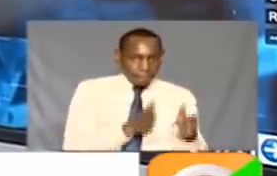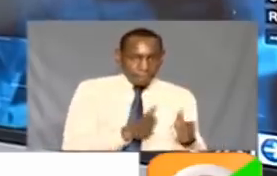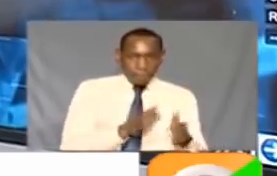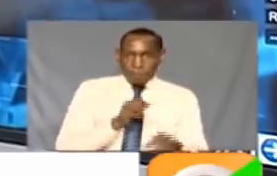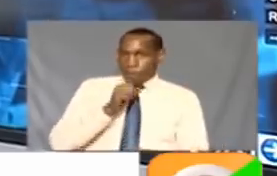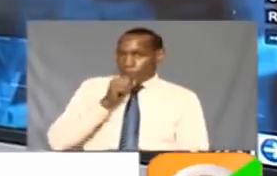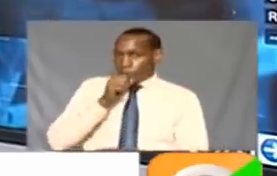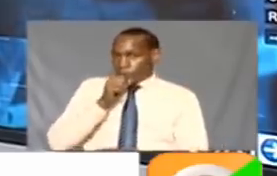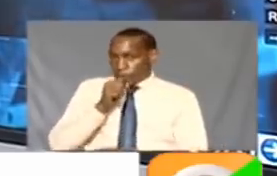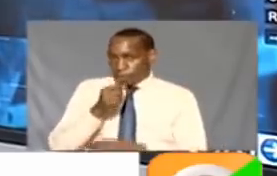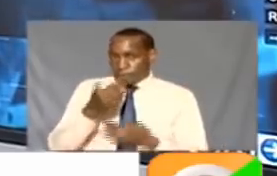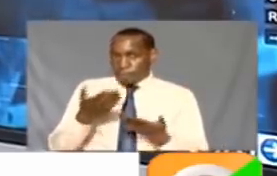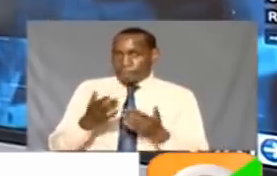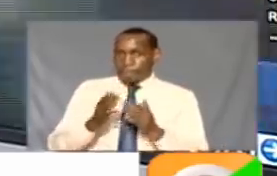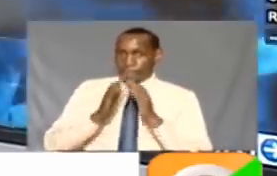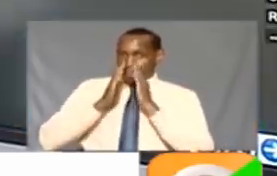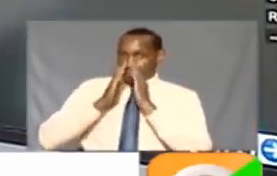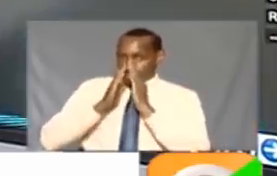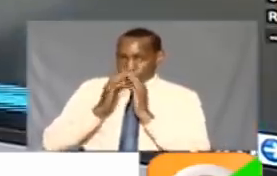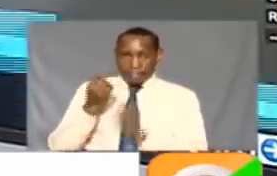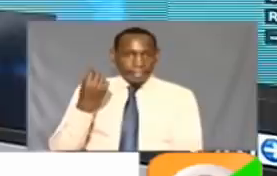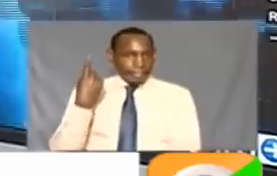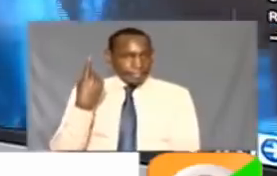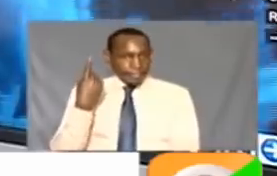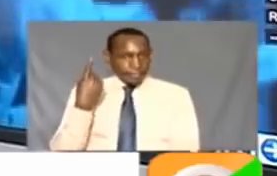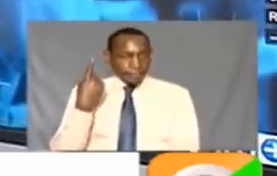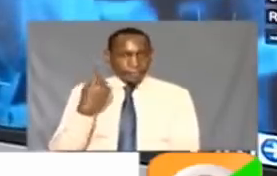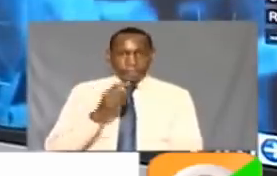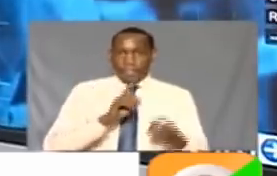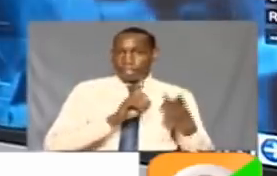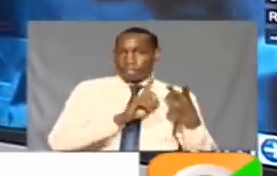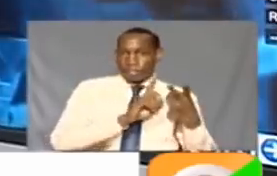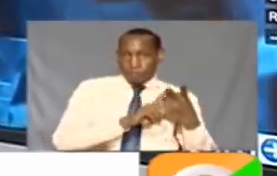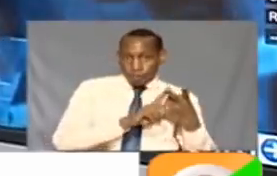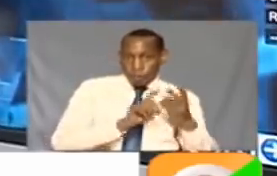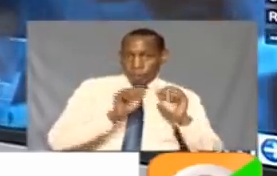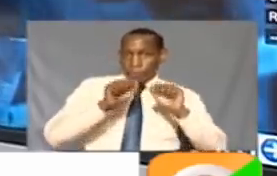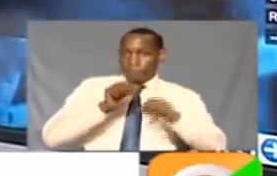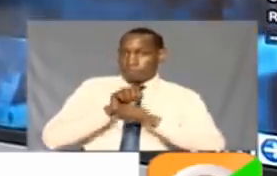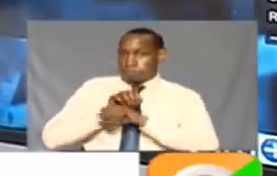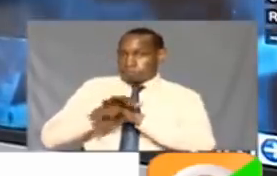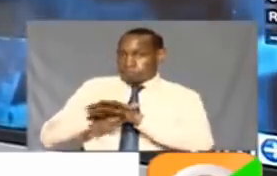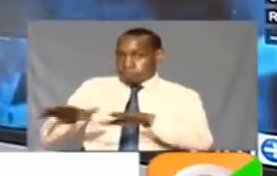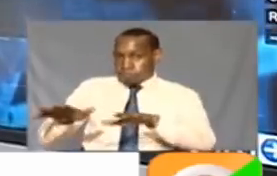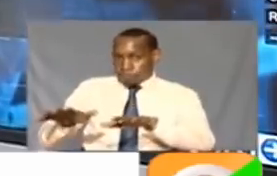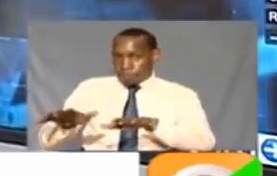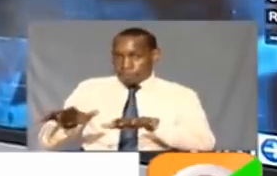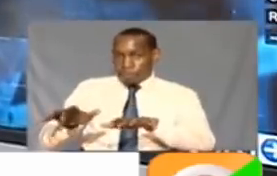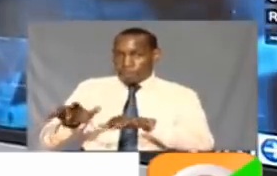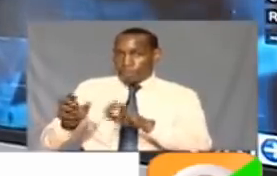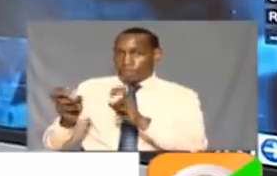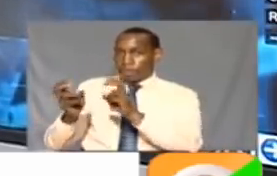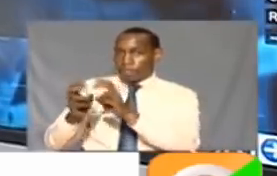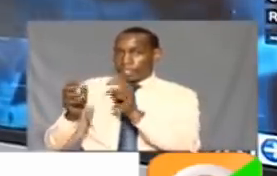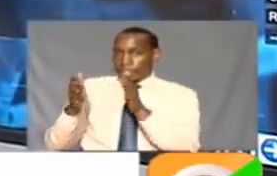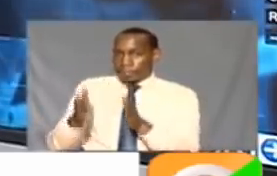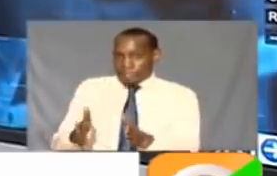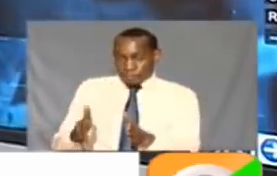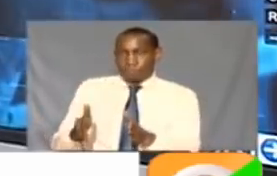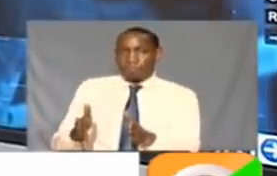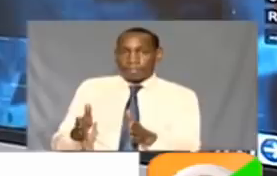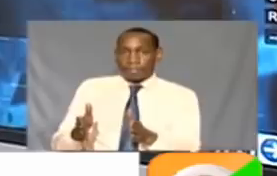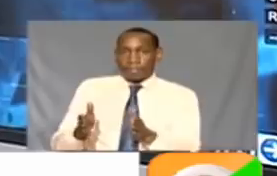coughs or sneezes, all right? Here's another method by which it is transmitted. Touching someone who's